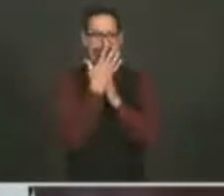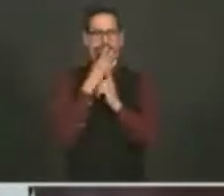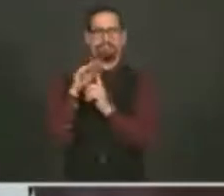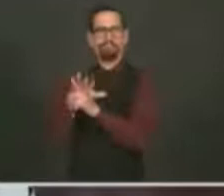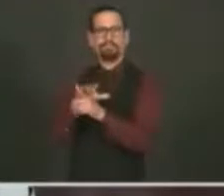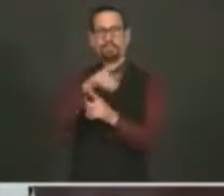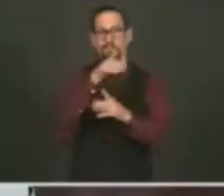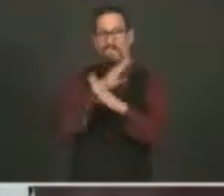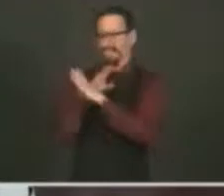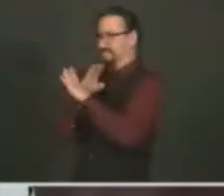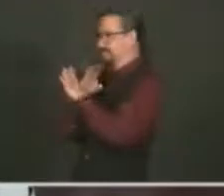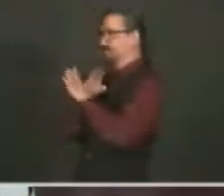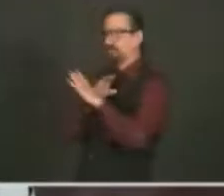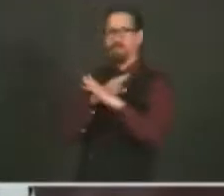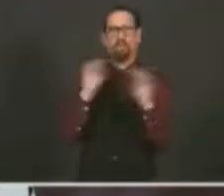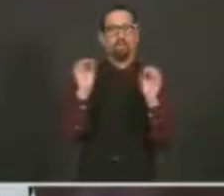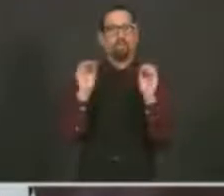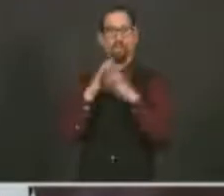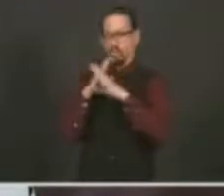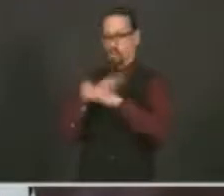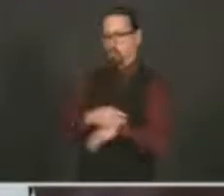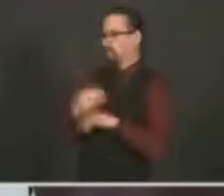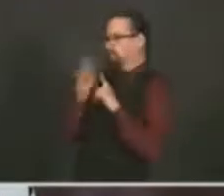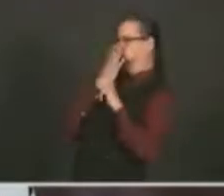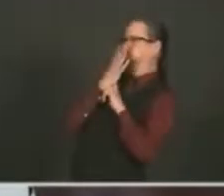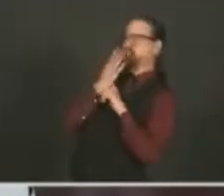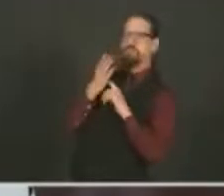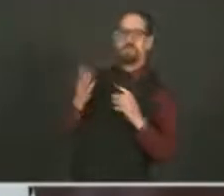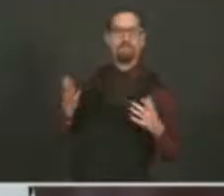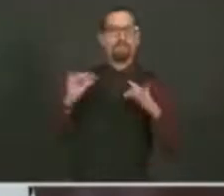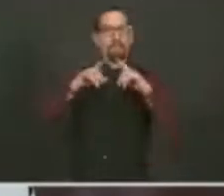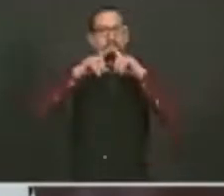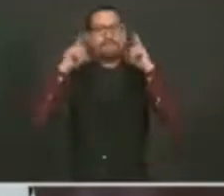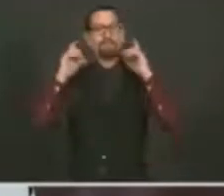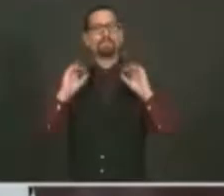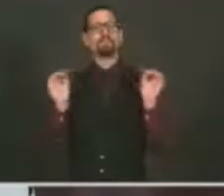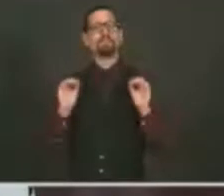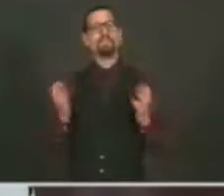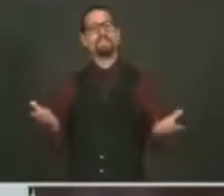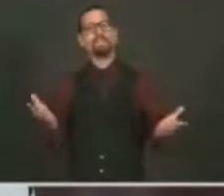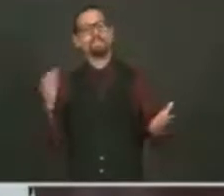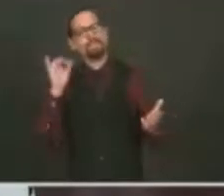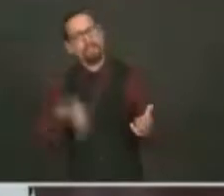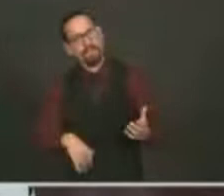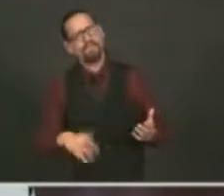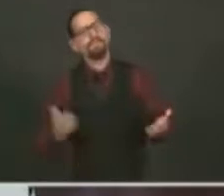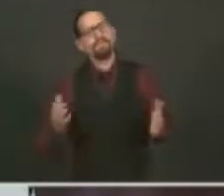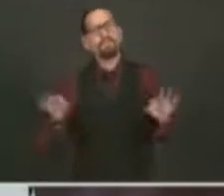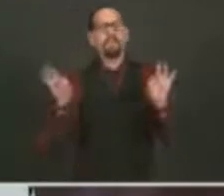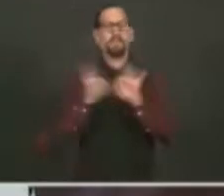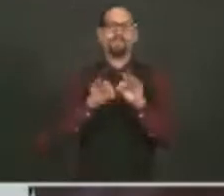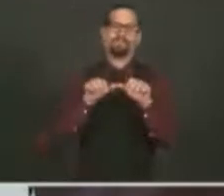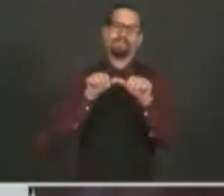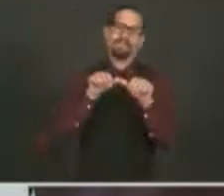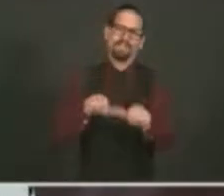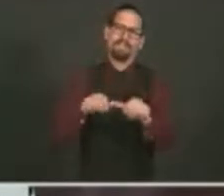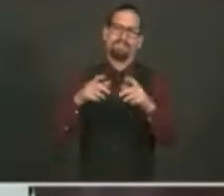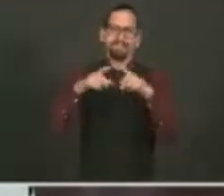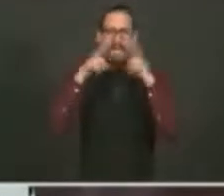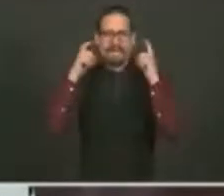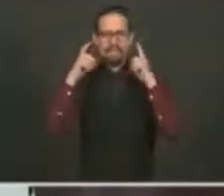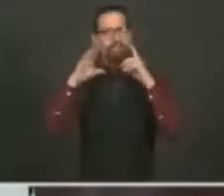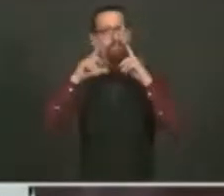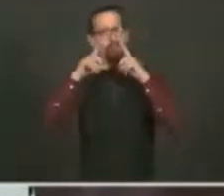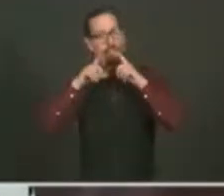whether eating, relaxing, talking, their masks are not on, and the case counts